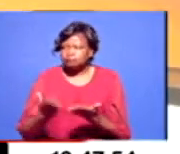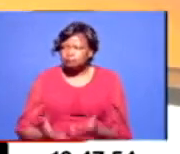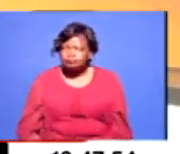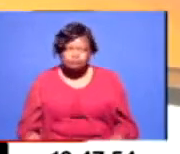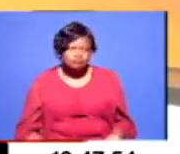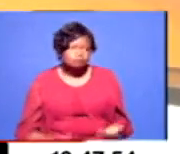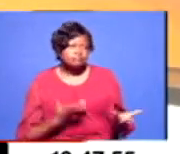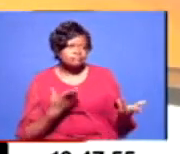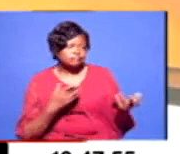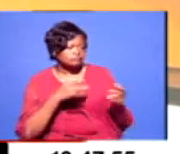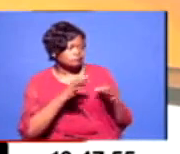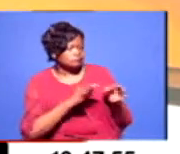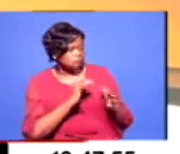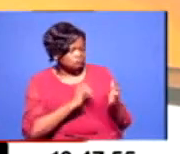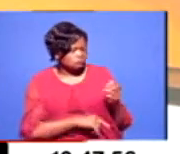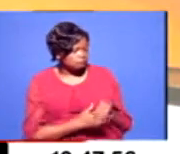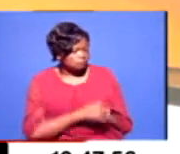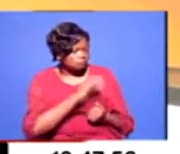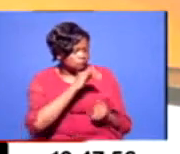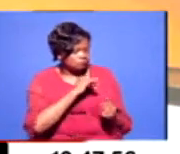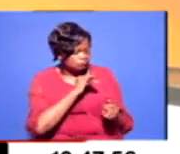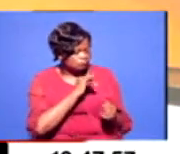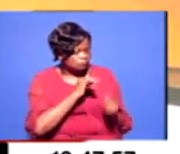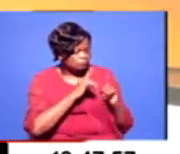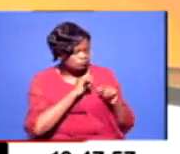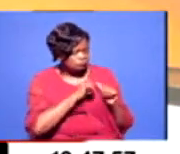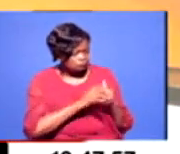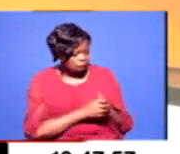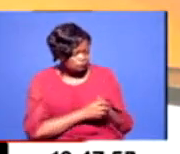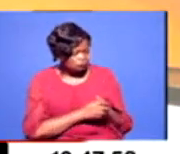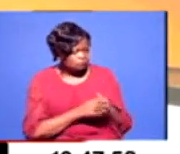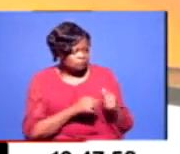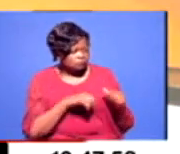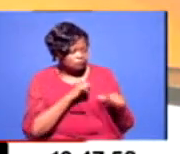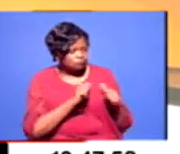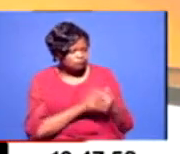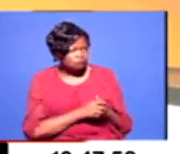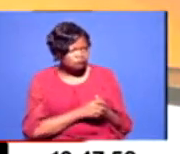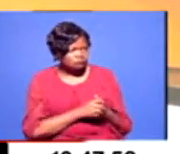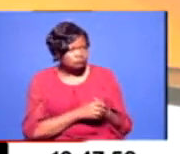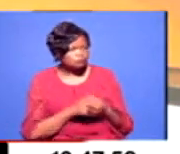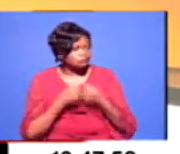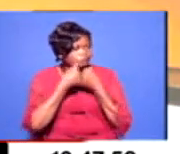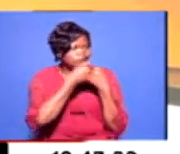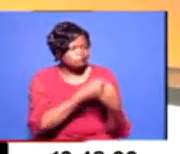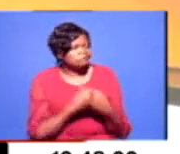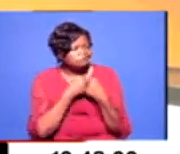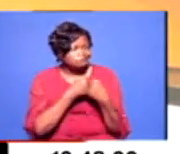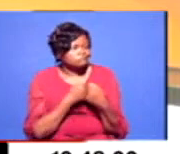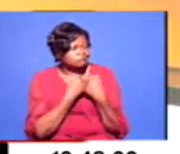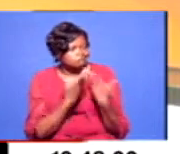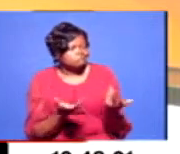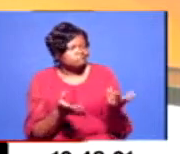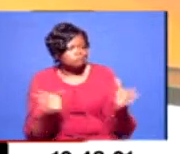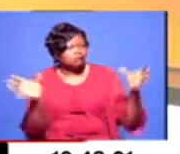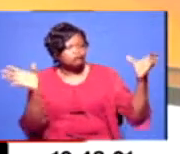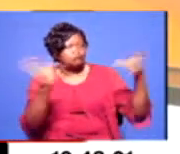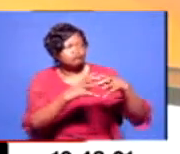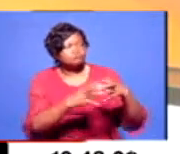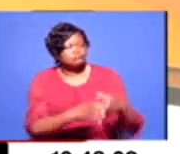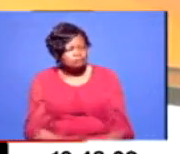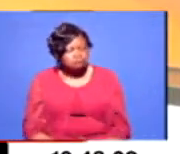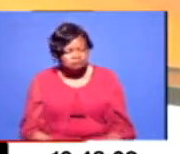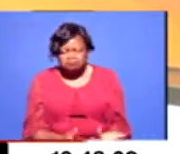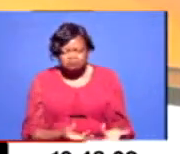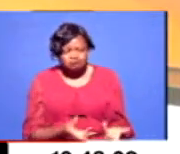fortify what Joy has talked about, yeah. In terms of the challenges, and how has the community embraced